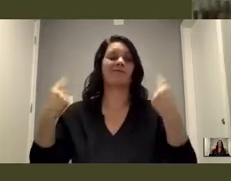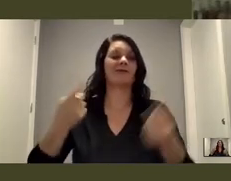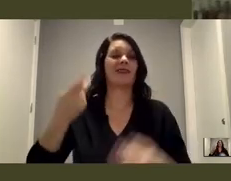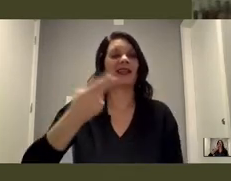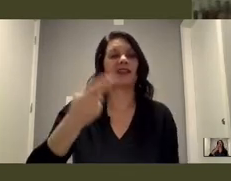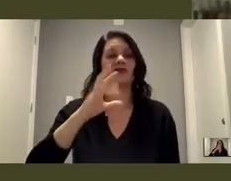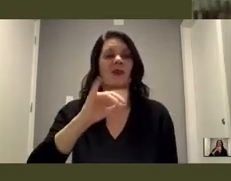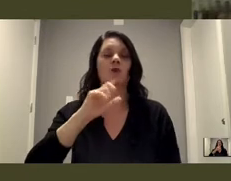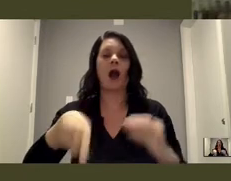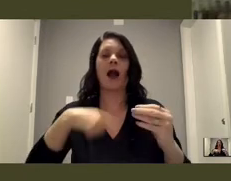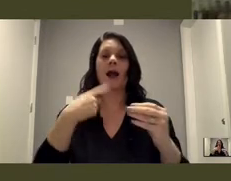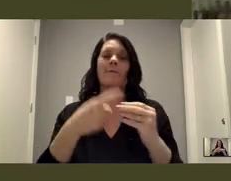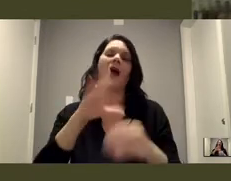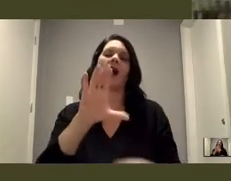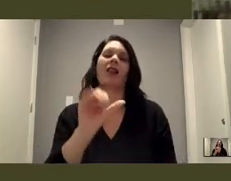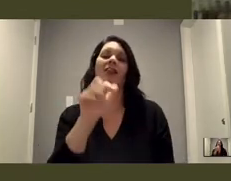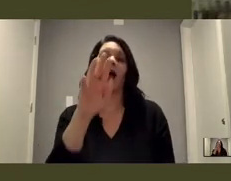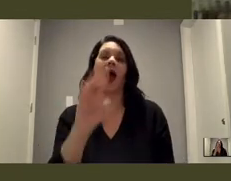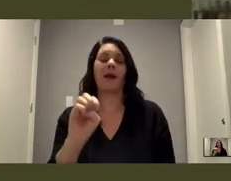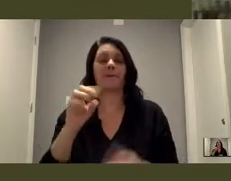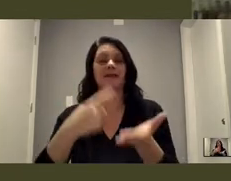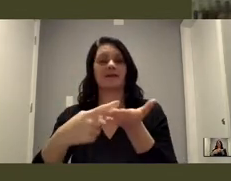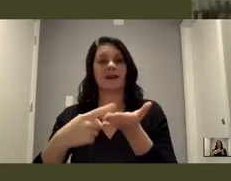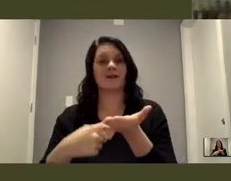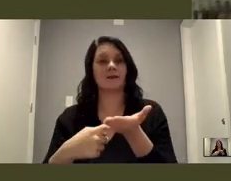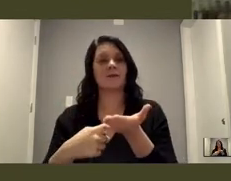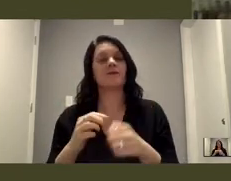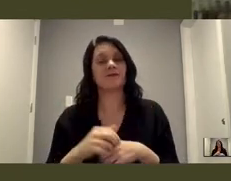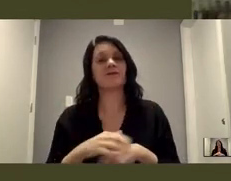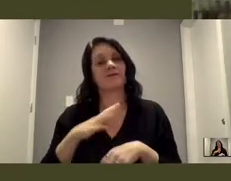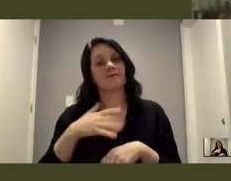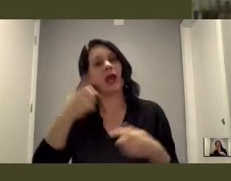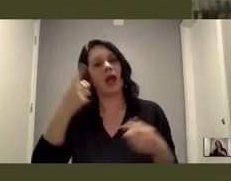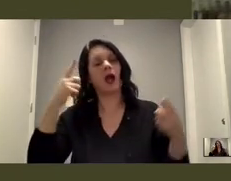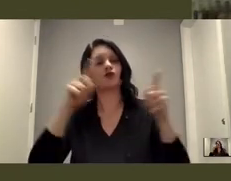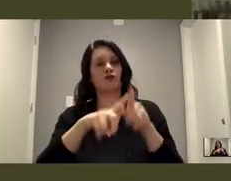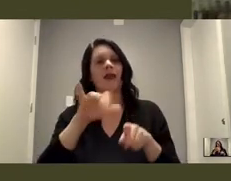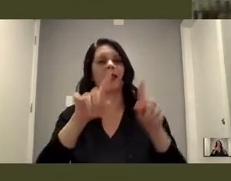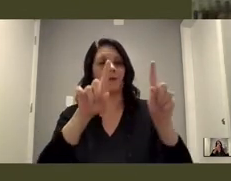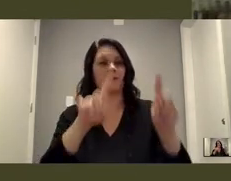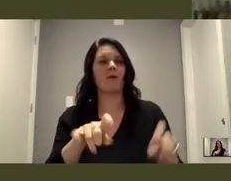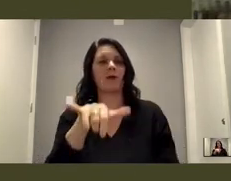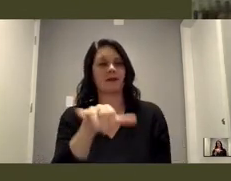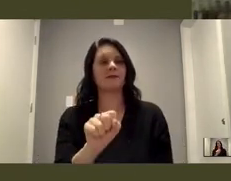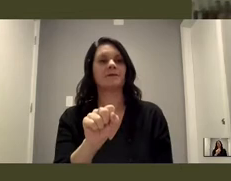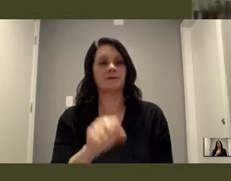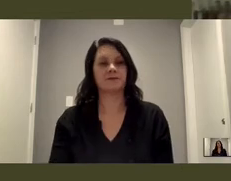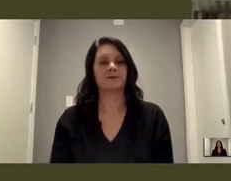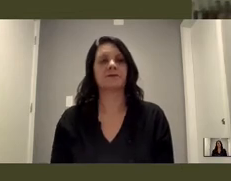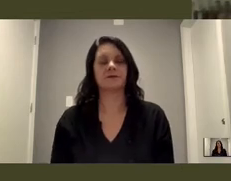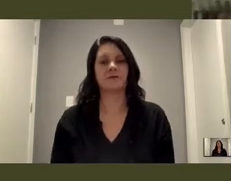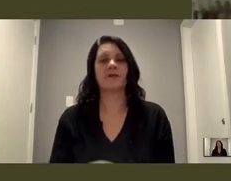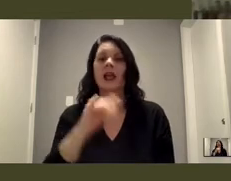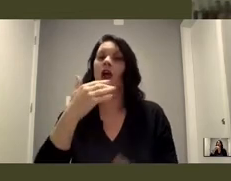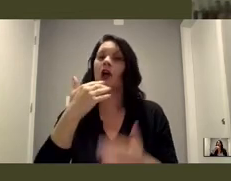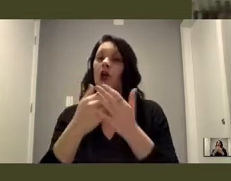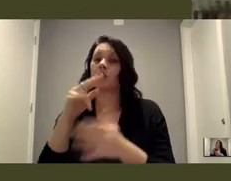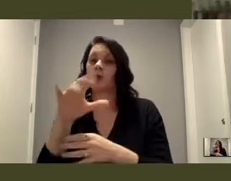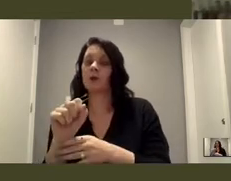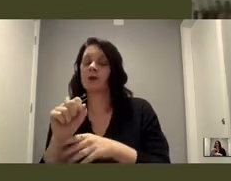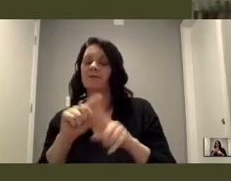So I would certainly sort of agree here. Clearly, this is a good news, but the bad news is that it's probably not